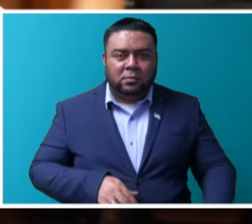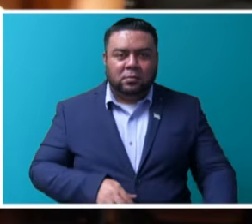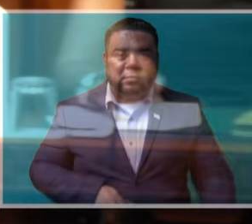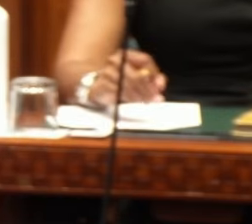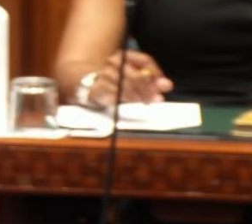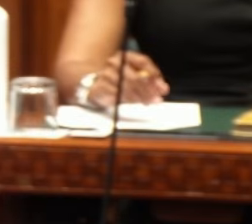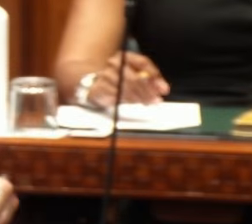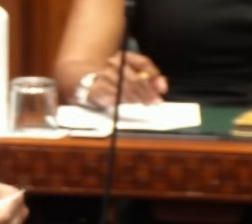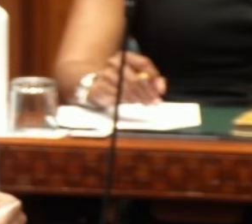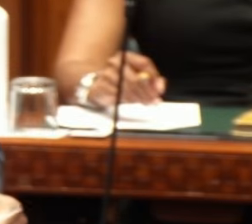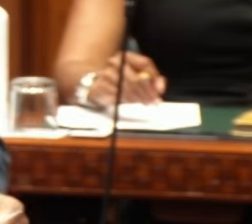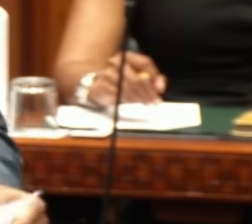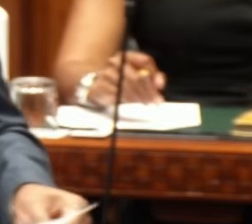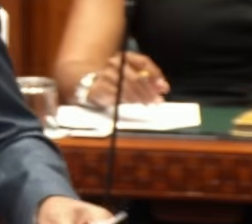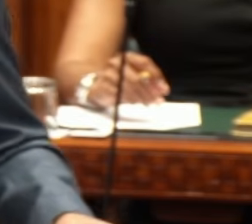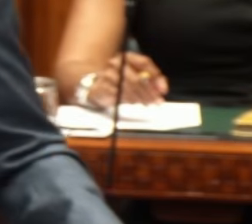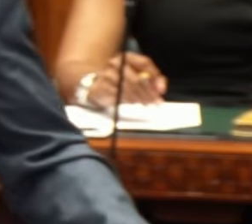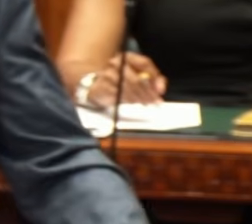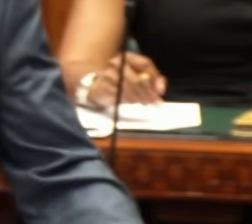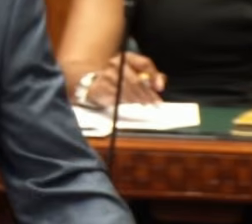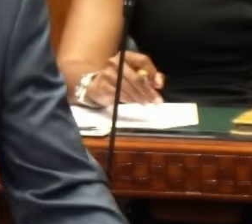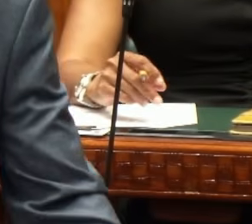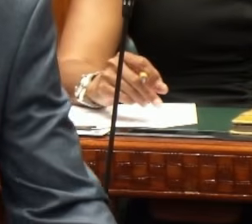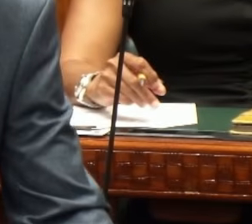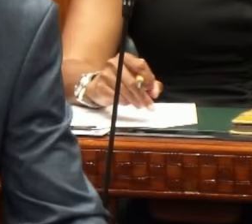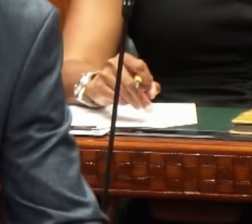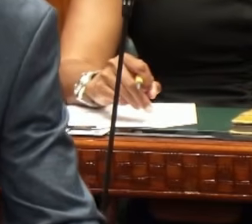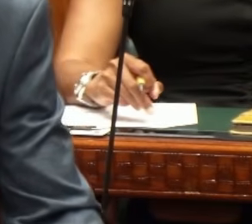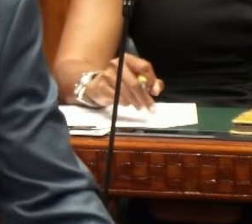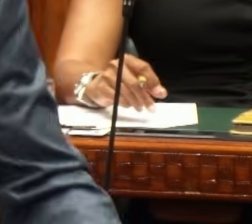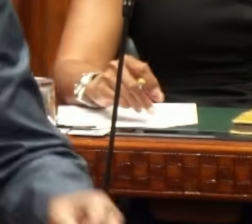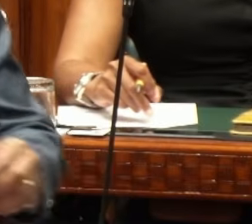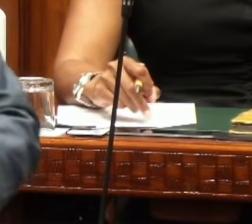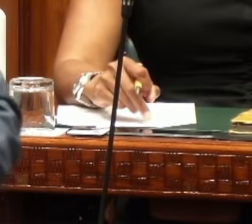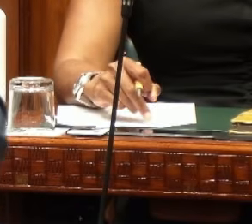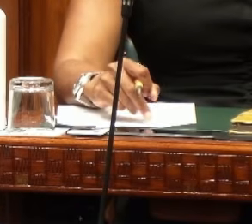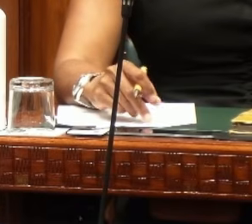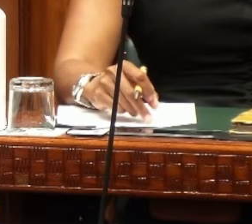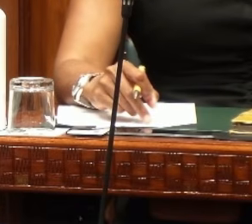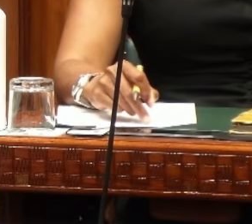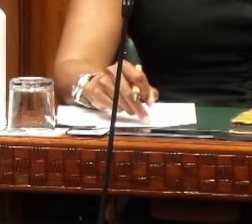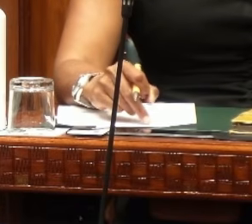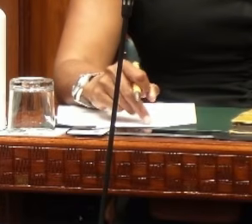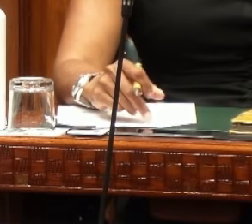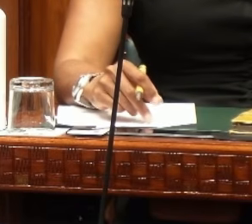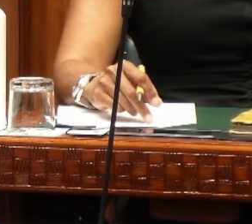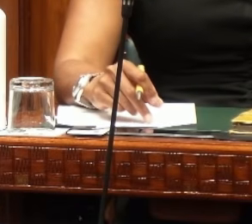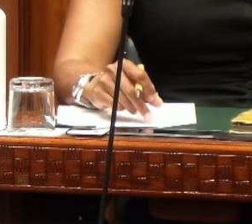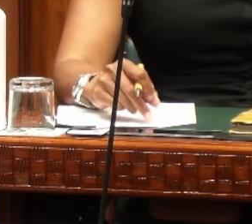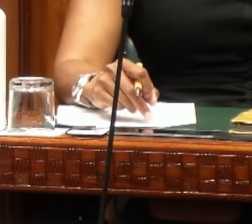public debt that we inherited in 2022, but it is our job nonetheless to manage it. The increase